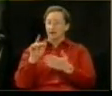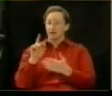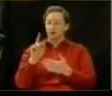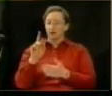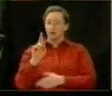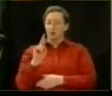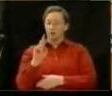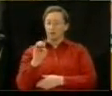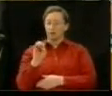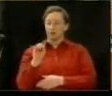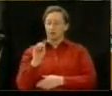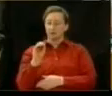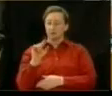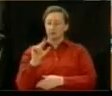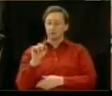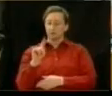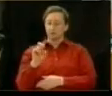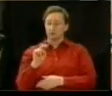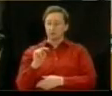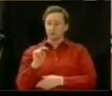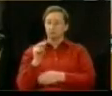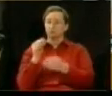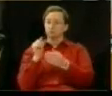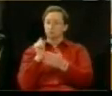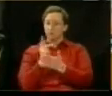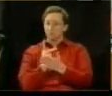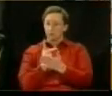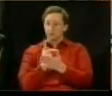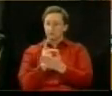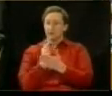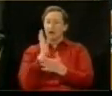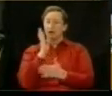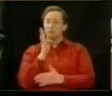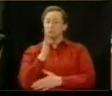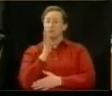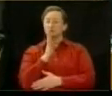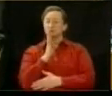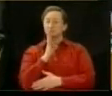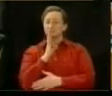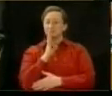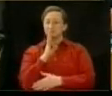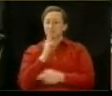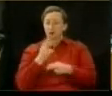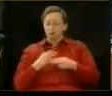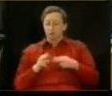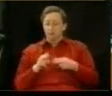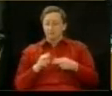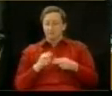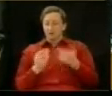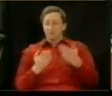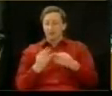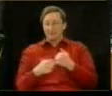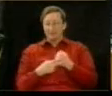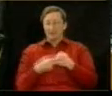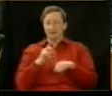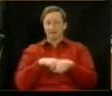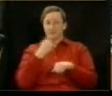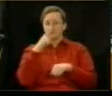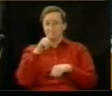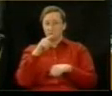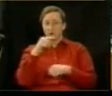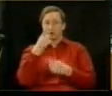approved. And I'll speak to it briefly and may reserve some time to come back to questions. But over